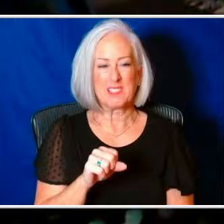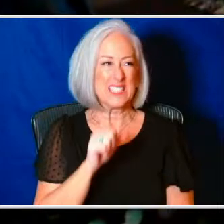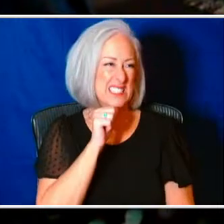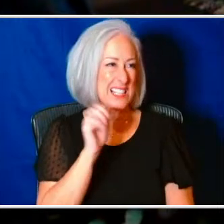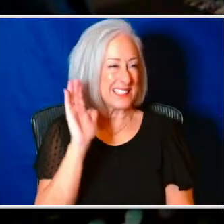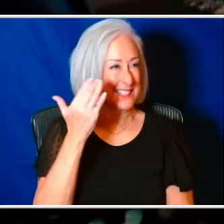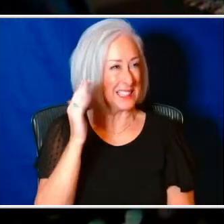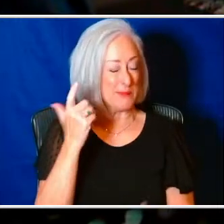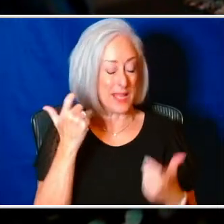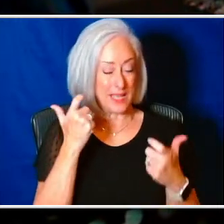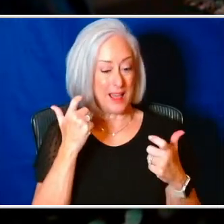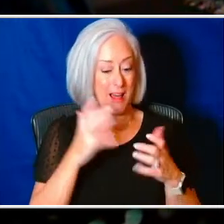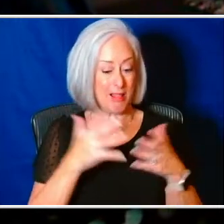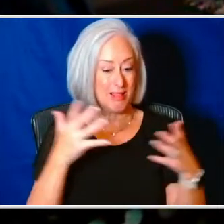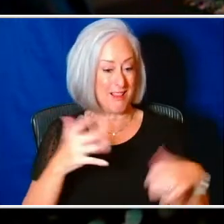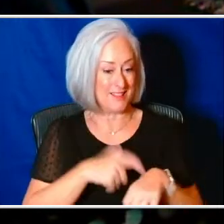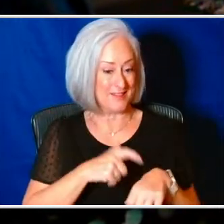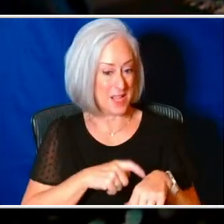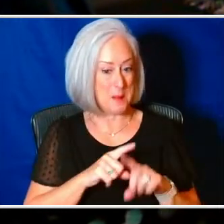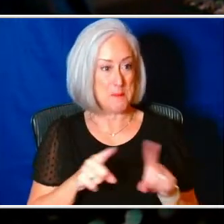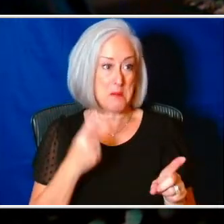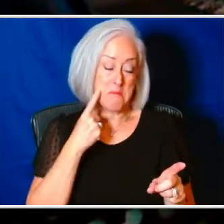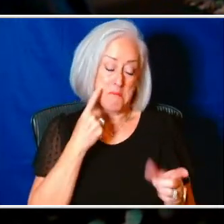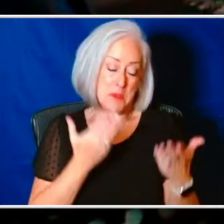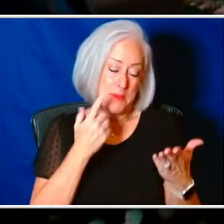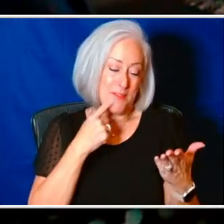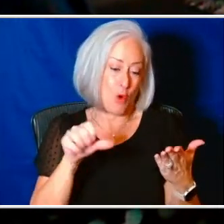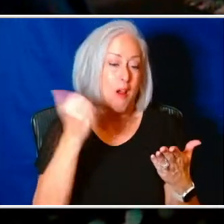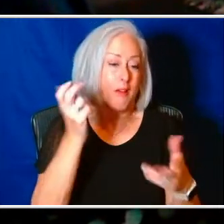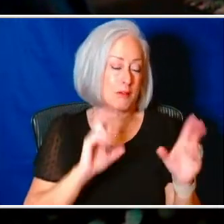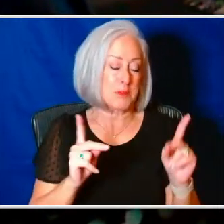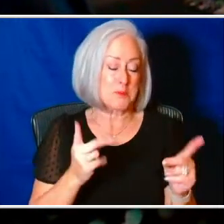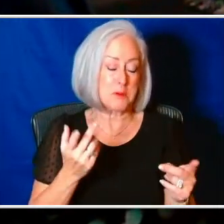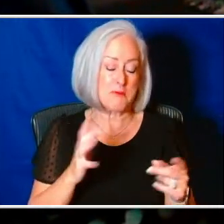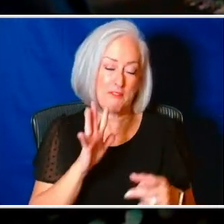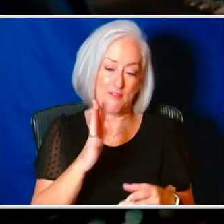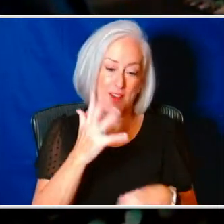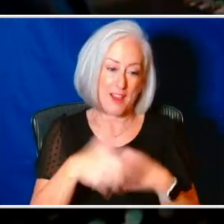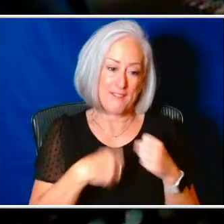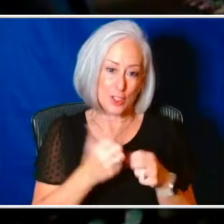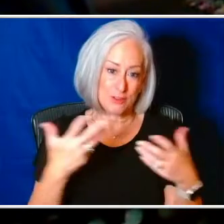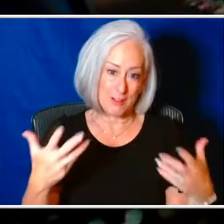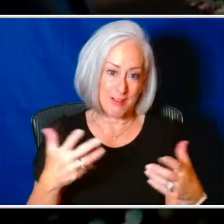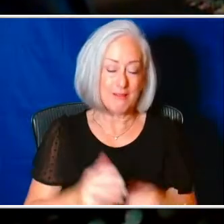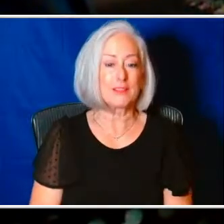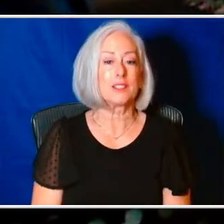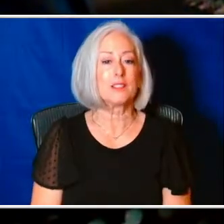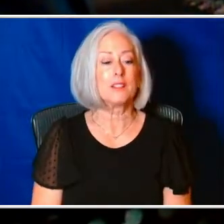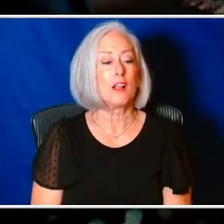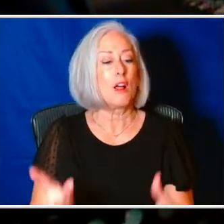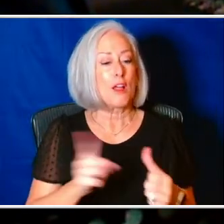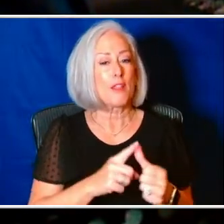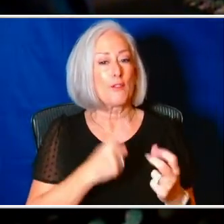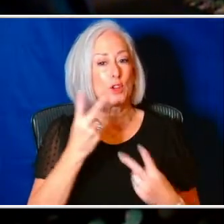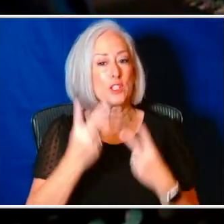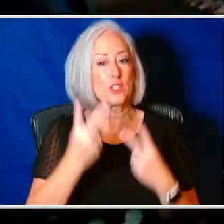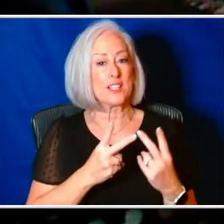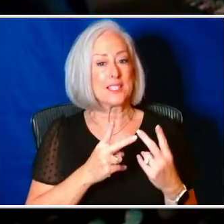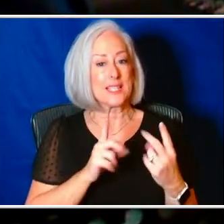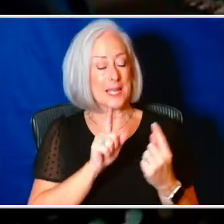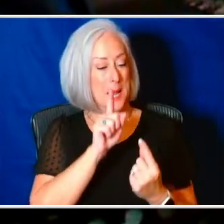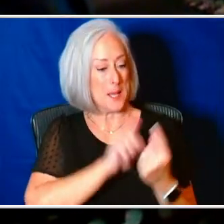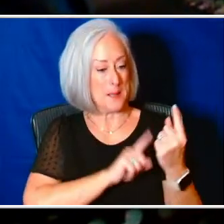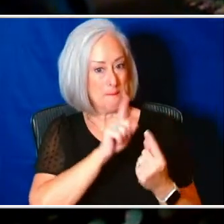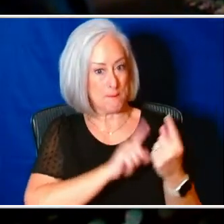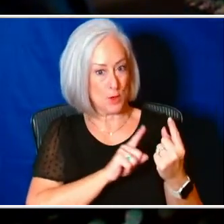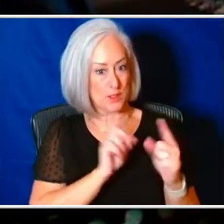seem like a huge commitment to me, but I guess for some people it might. But the first visit was like in person at the med center, and it was a